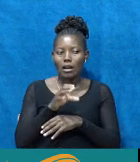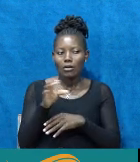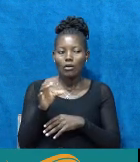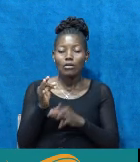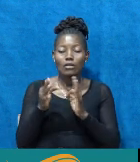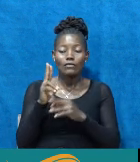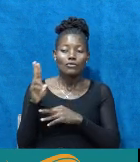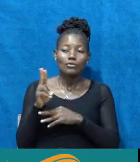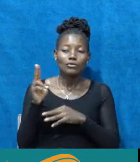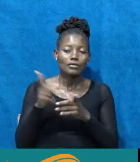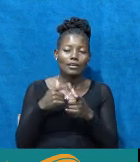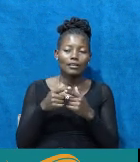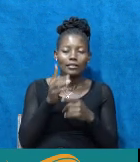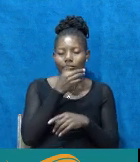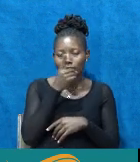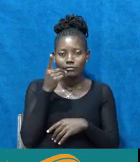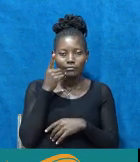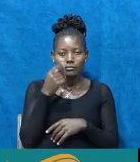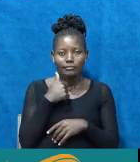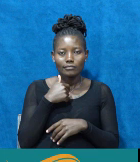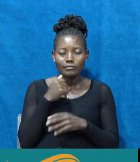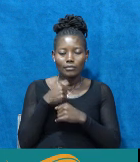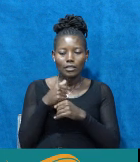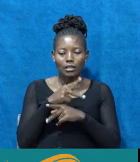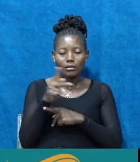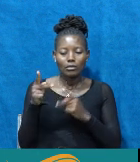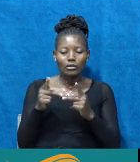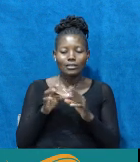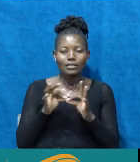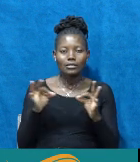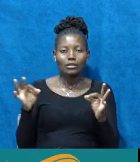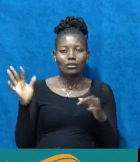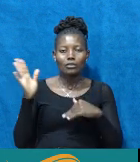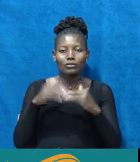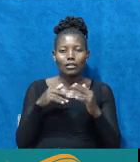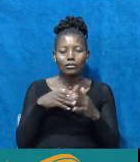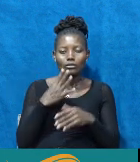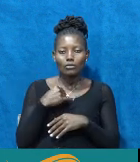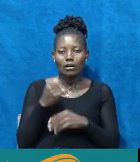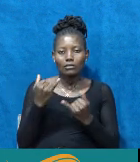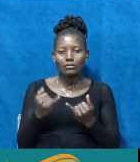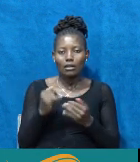hydrated as possible, and with alcohol intake, then there will be dehydration, making the process of